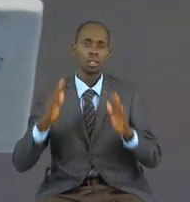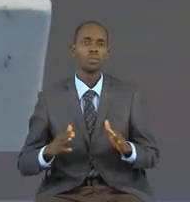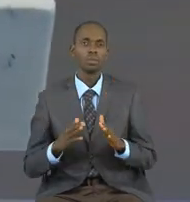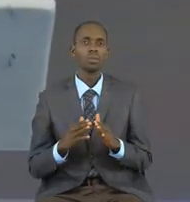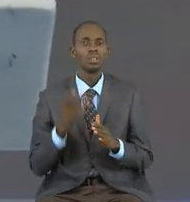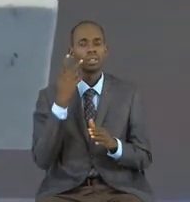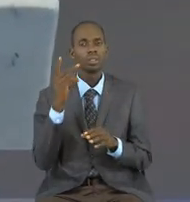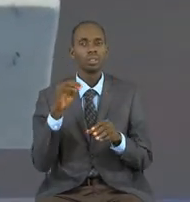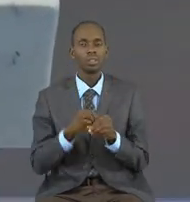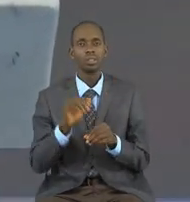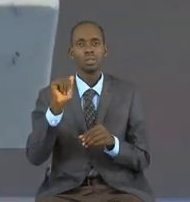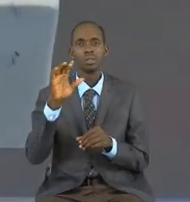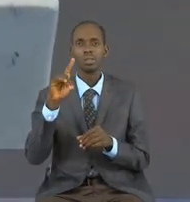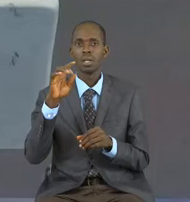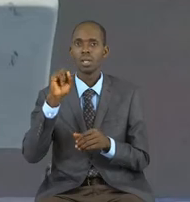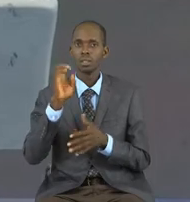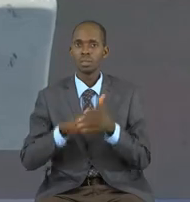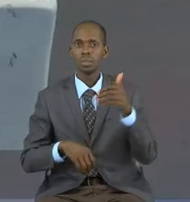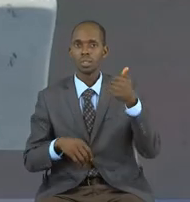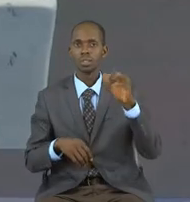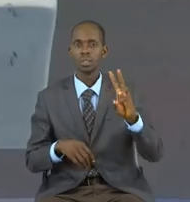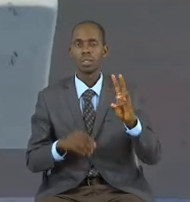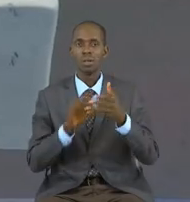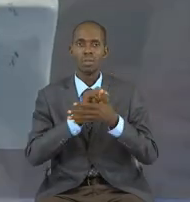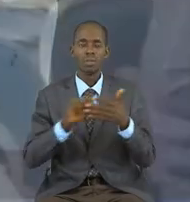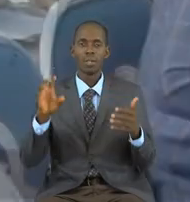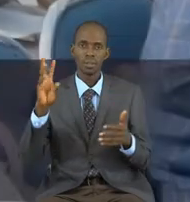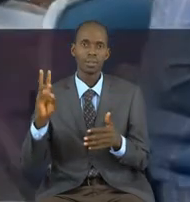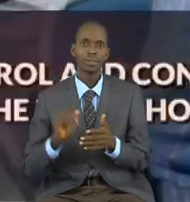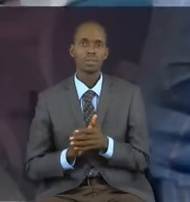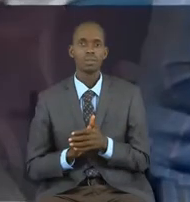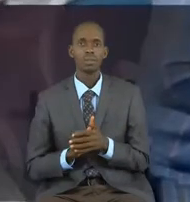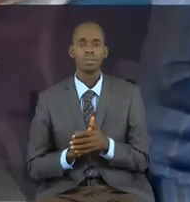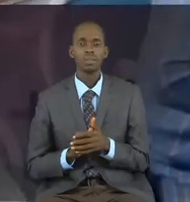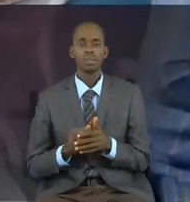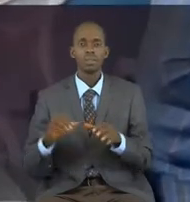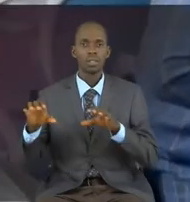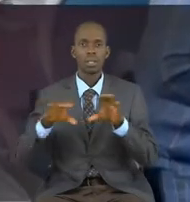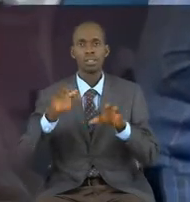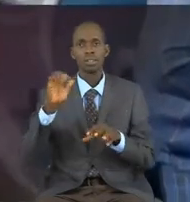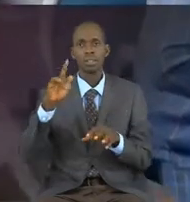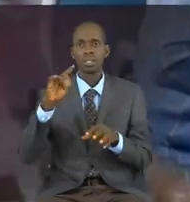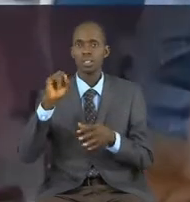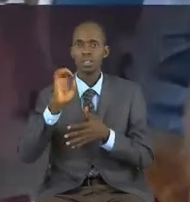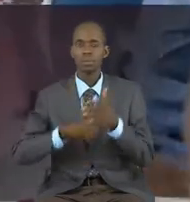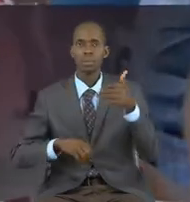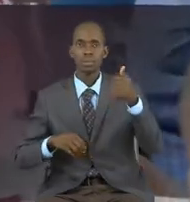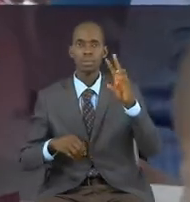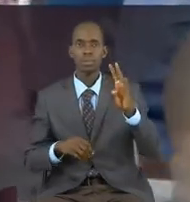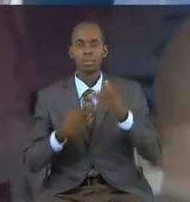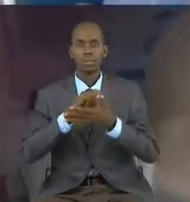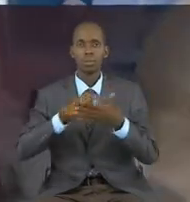chapter 16. I'm reading verse 6. Acts chapter 16,